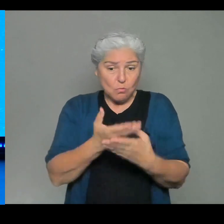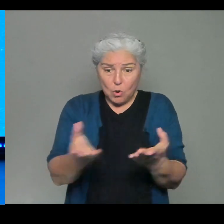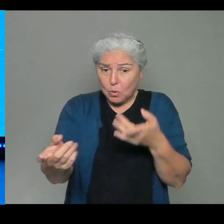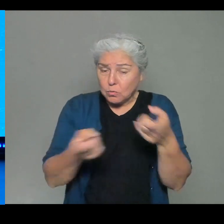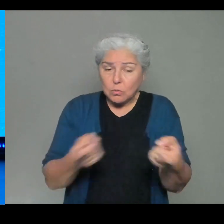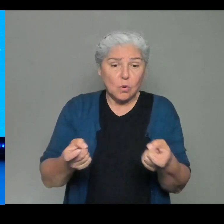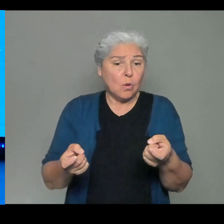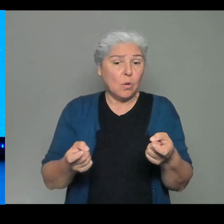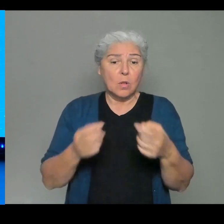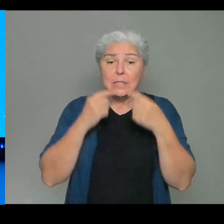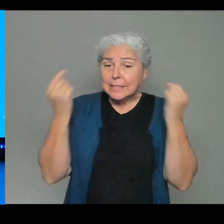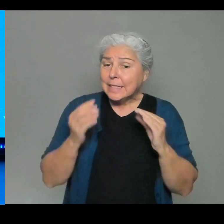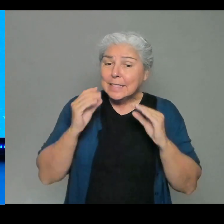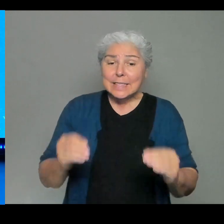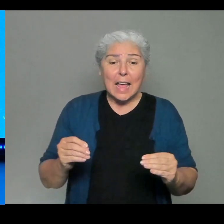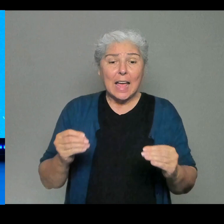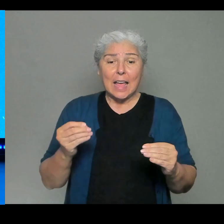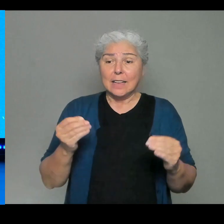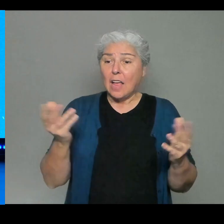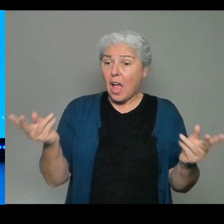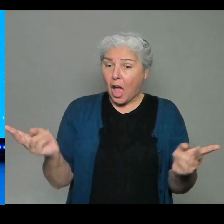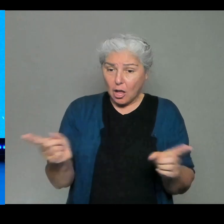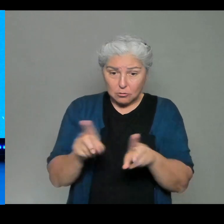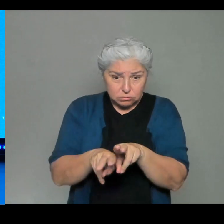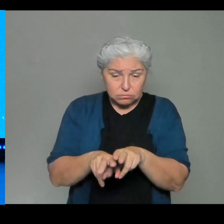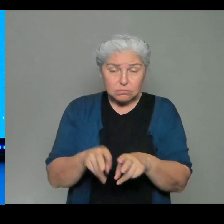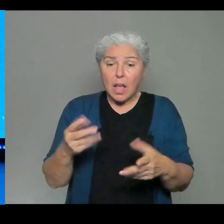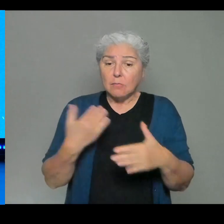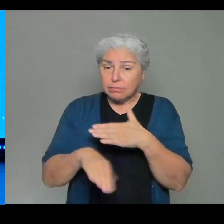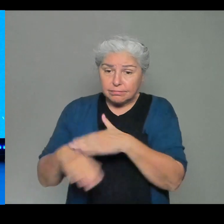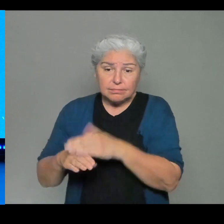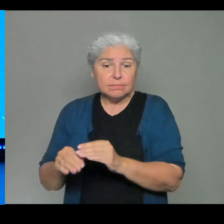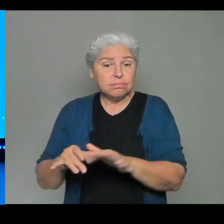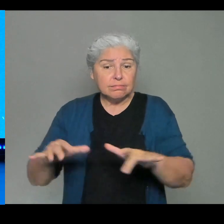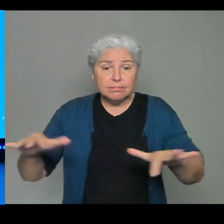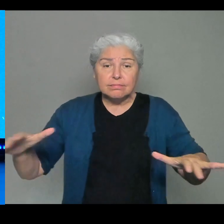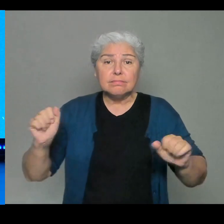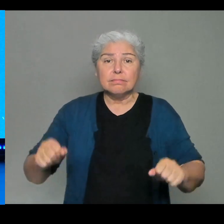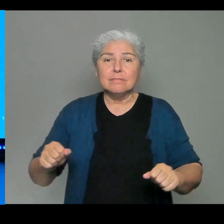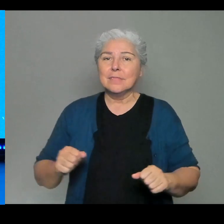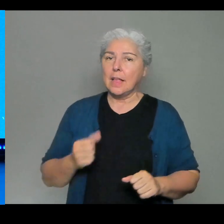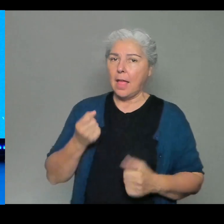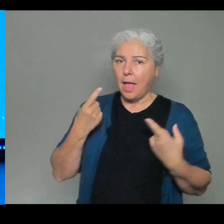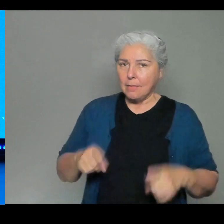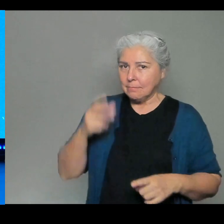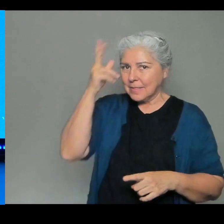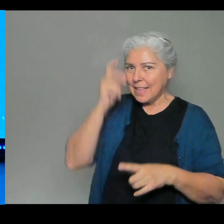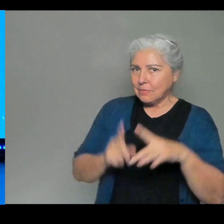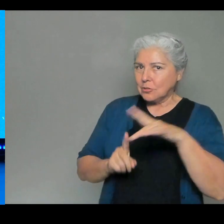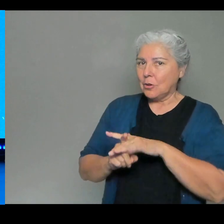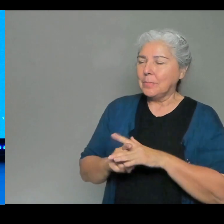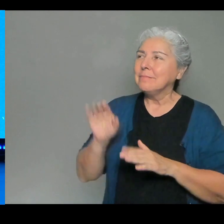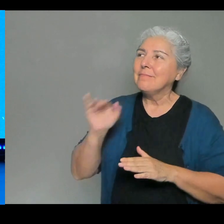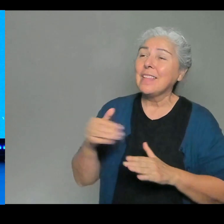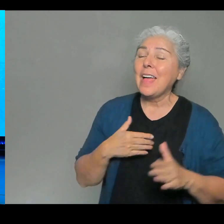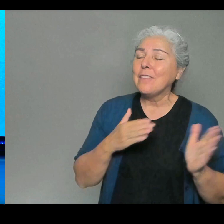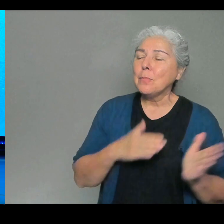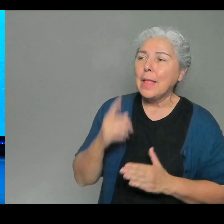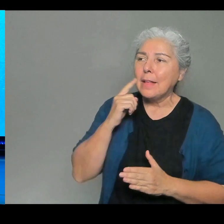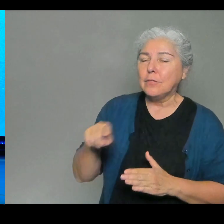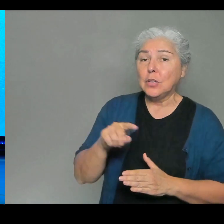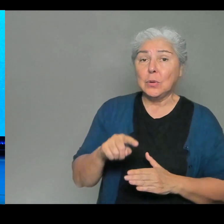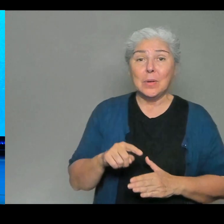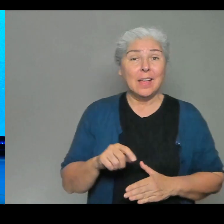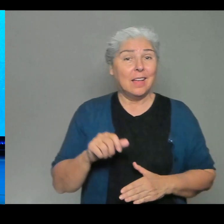there's going to be no sin, and you're going to be fruitful and multiply. And then the devil comes and says, hey, I got a different plan for y'all. And Adam and Eve decide